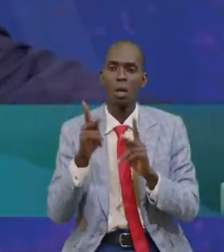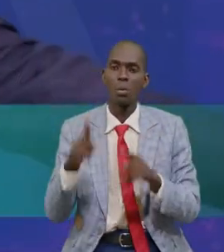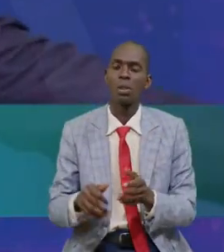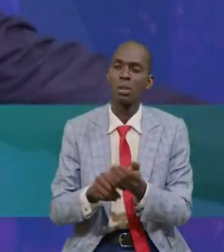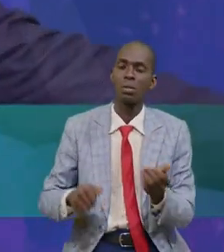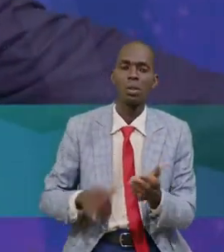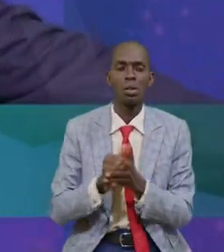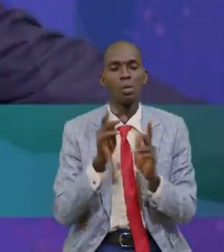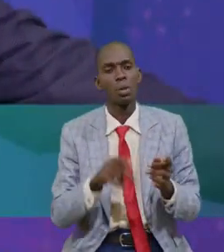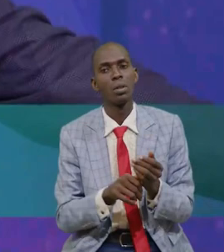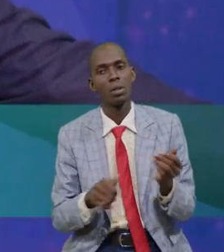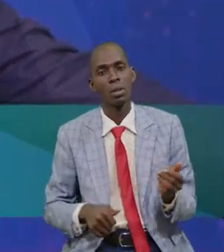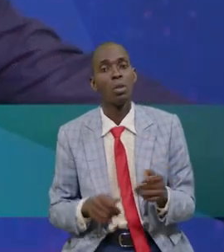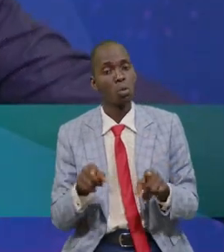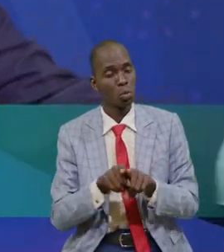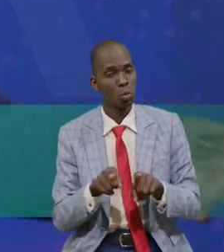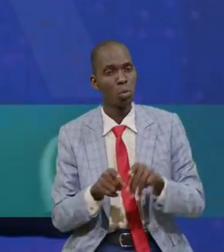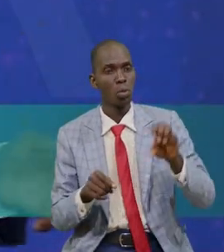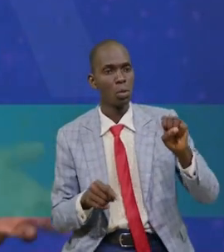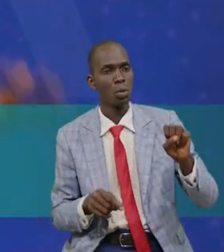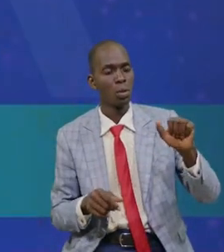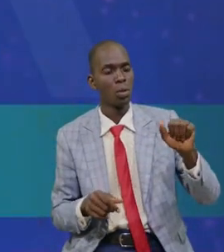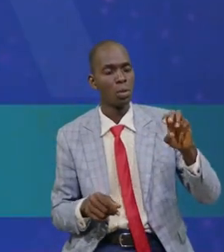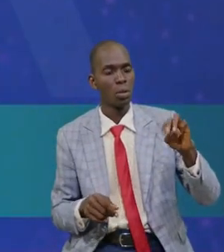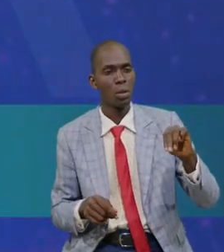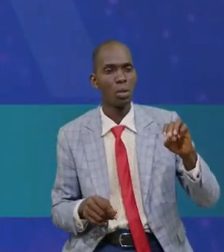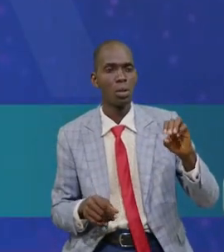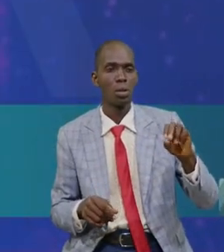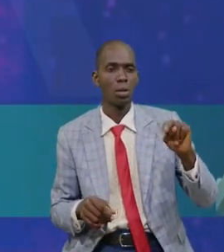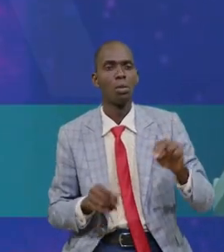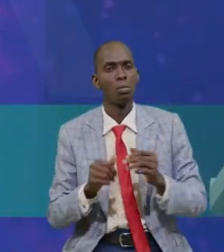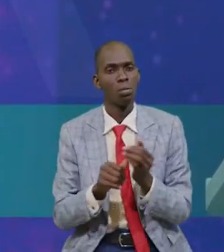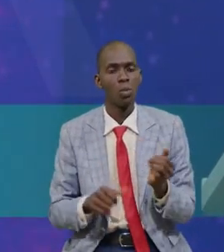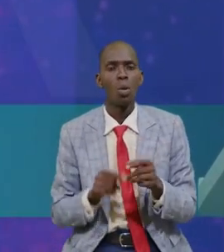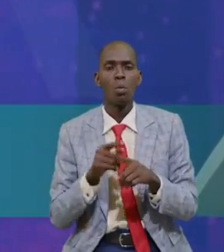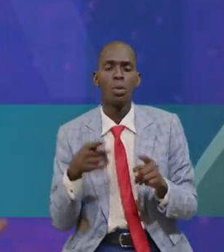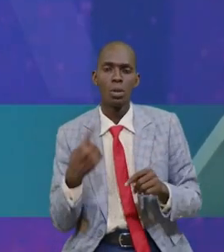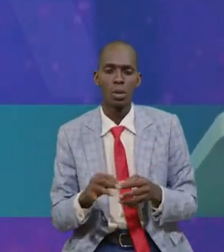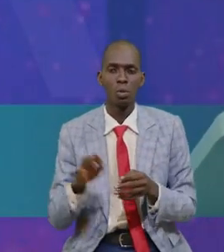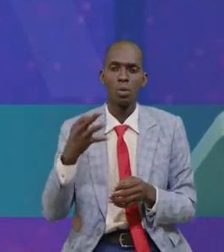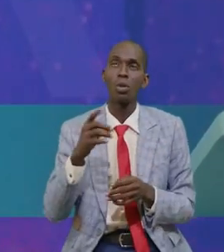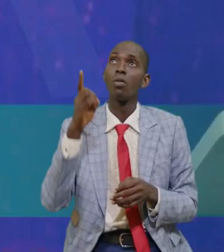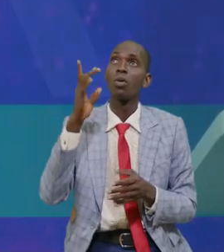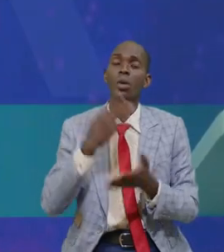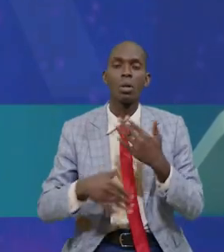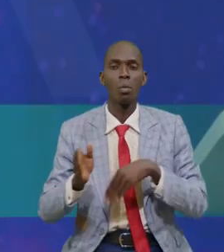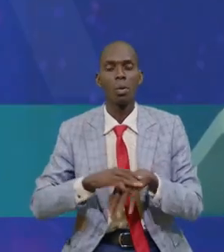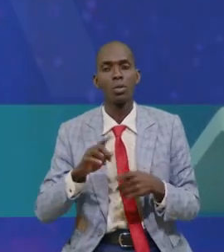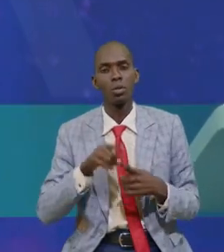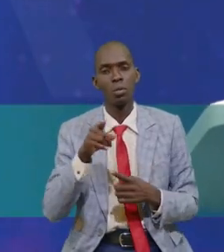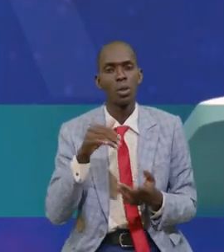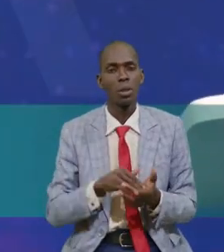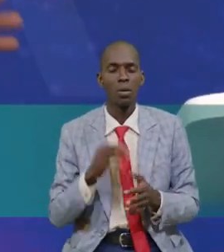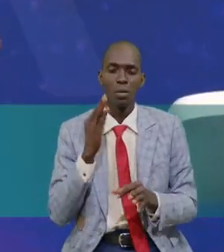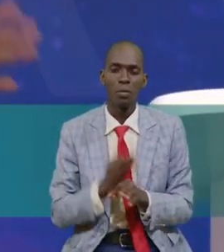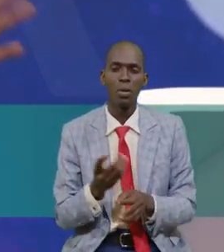that person backslid, so was Samson. But then the Spirit of God came back again. Faith came back again.